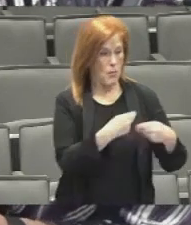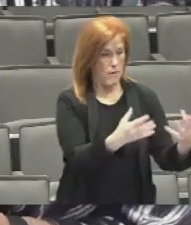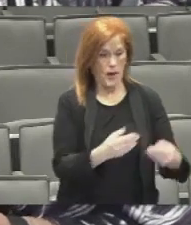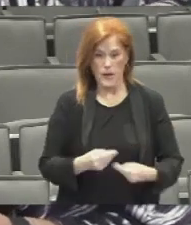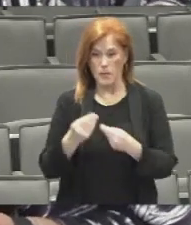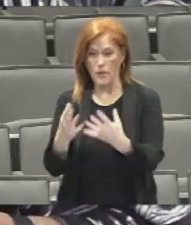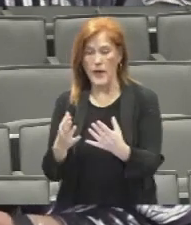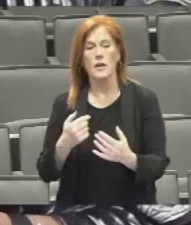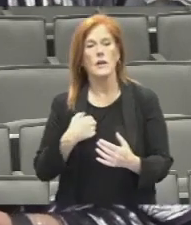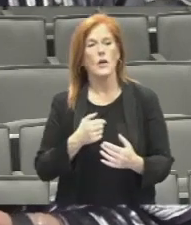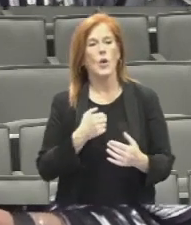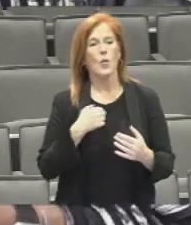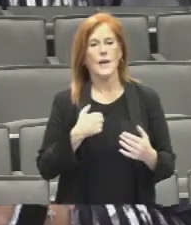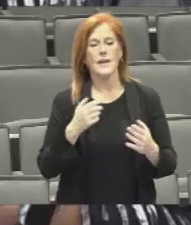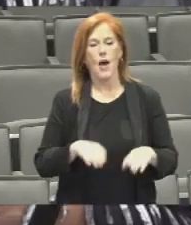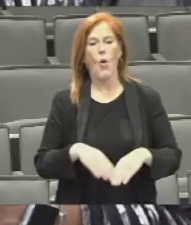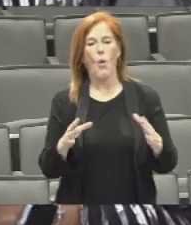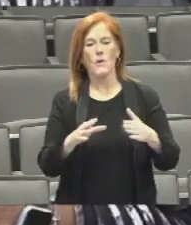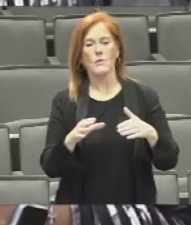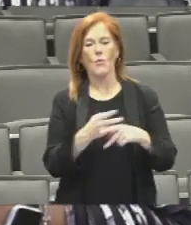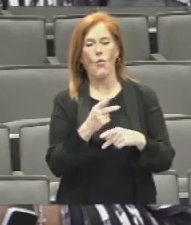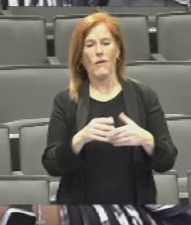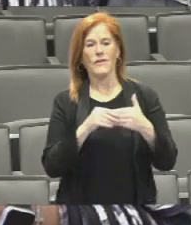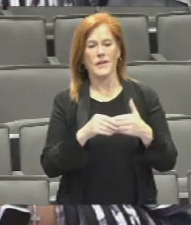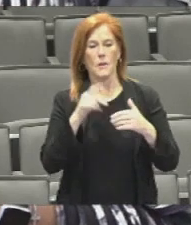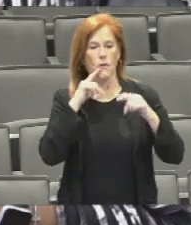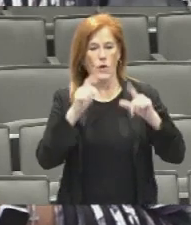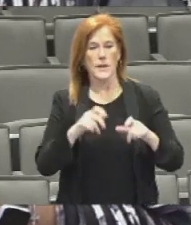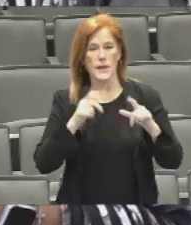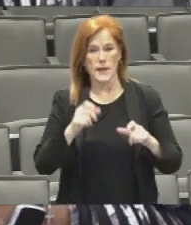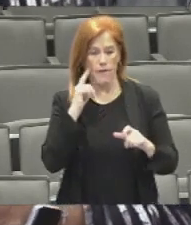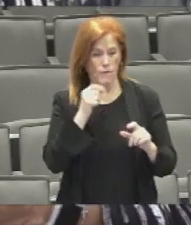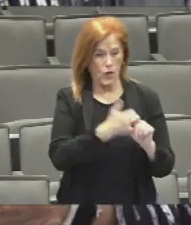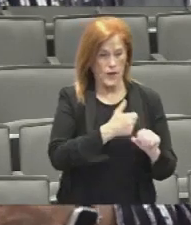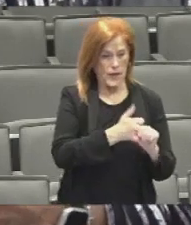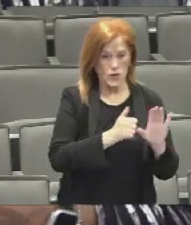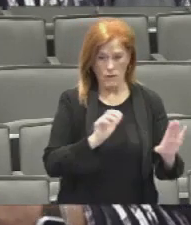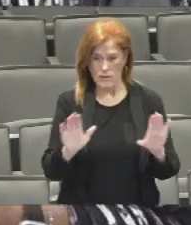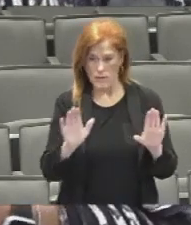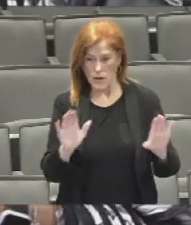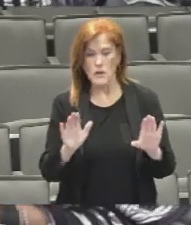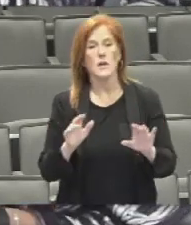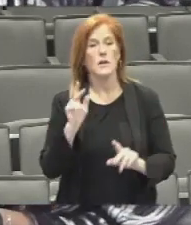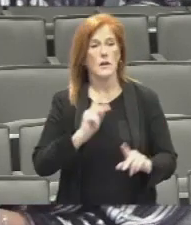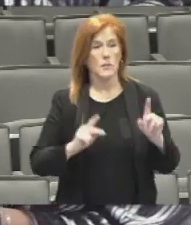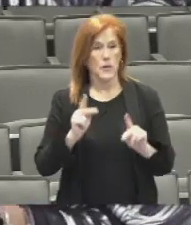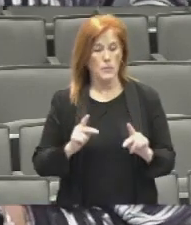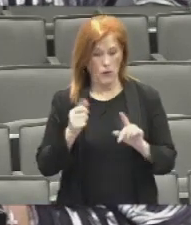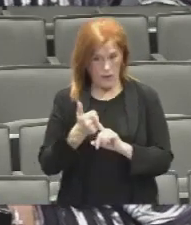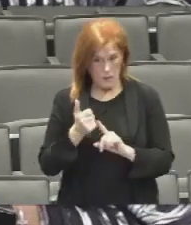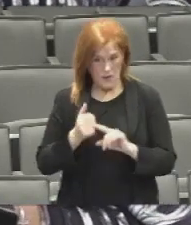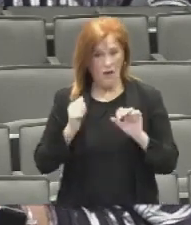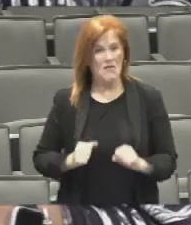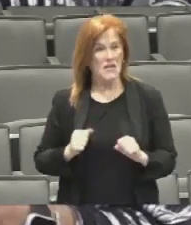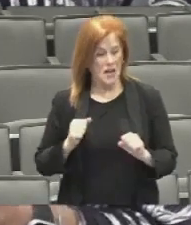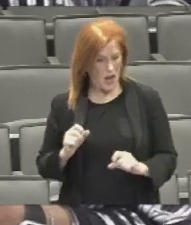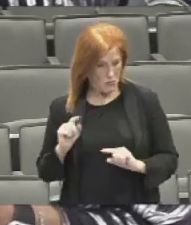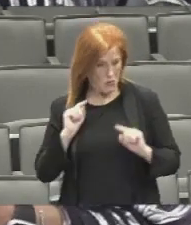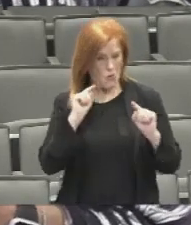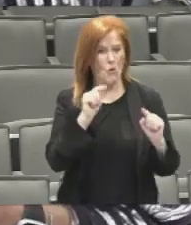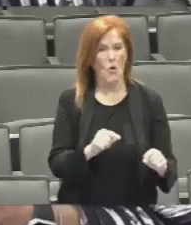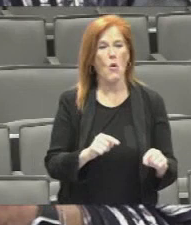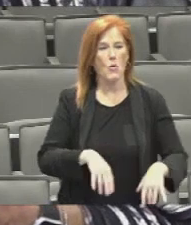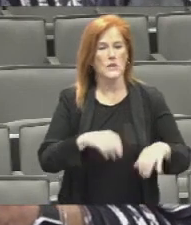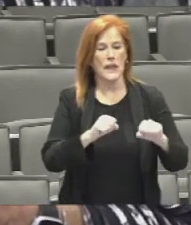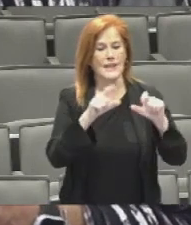the criteria for testing for your site so that individuals can go and be tested at those sites,